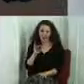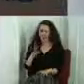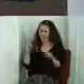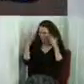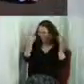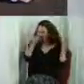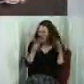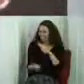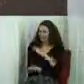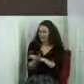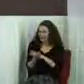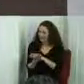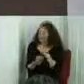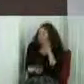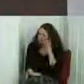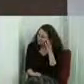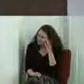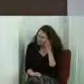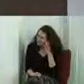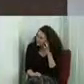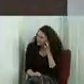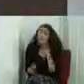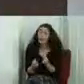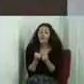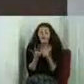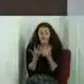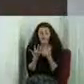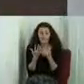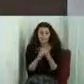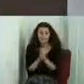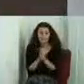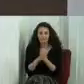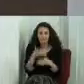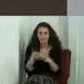I'm going to tell you, there are many progressive churches that are dead.